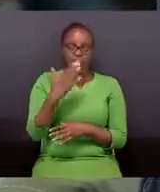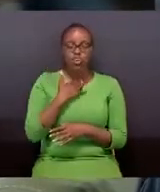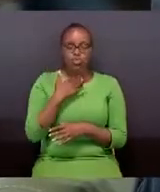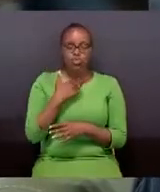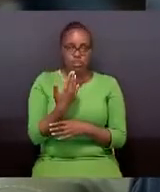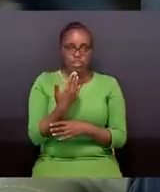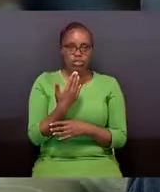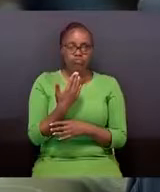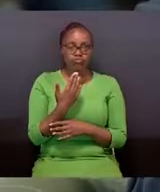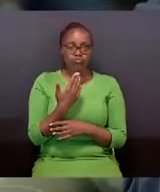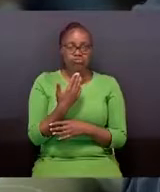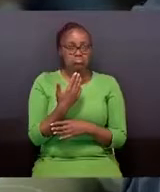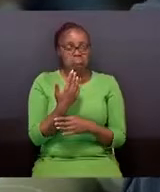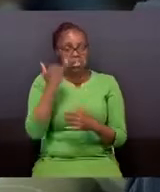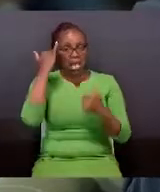develop